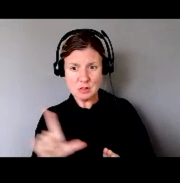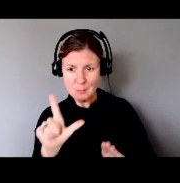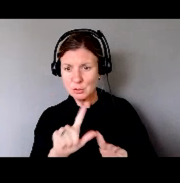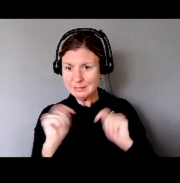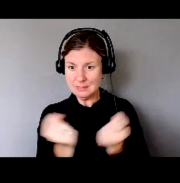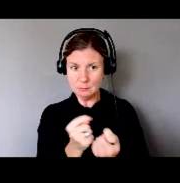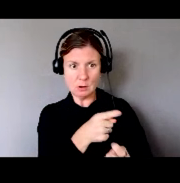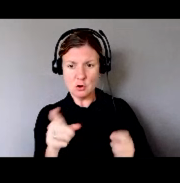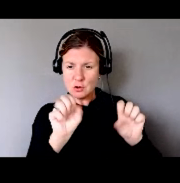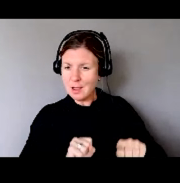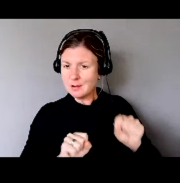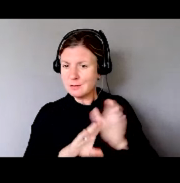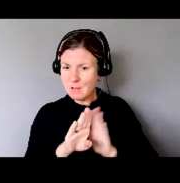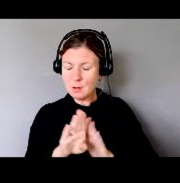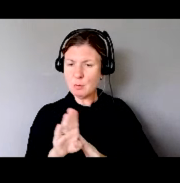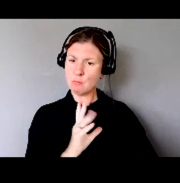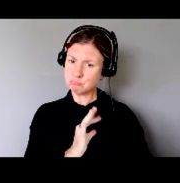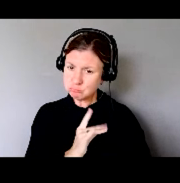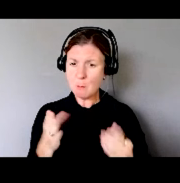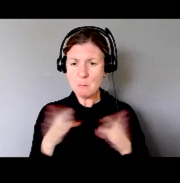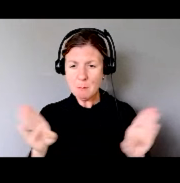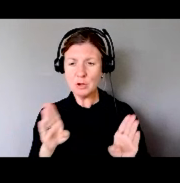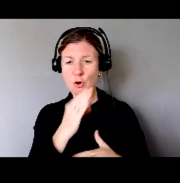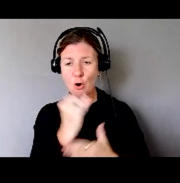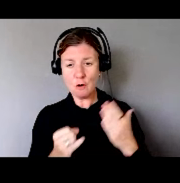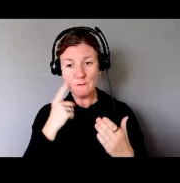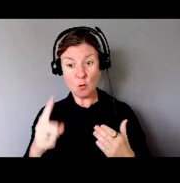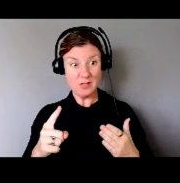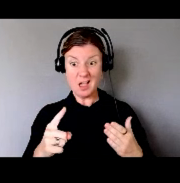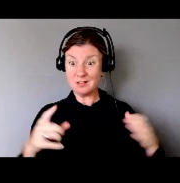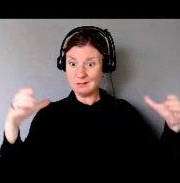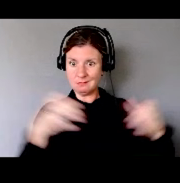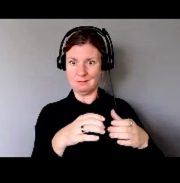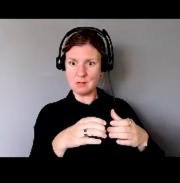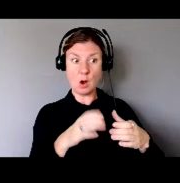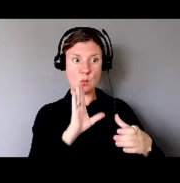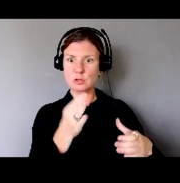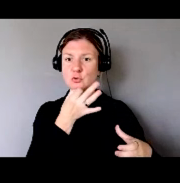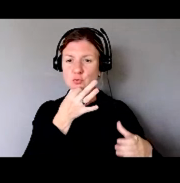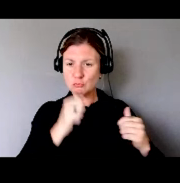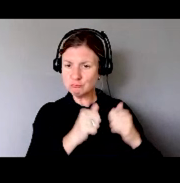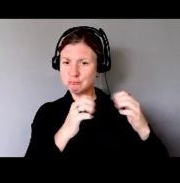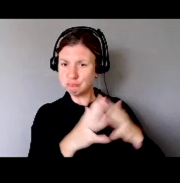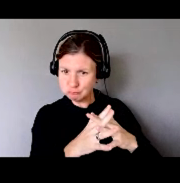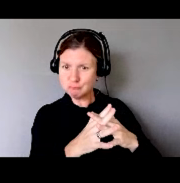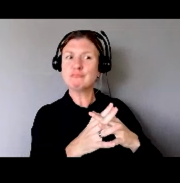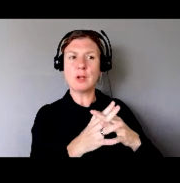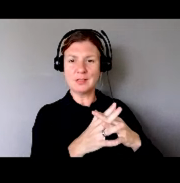combined fire station and library being built for the community of Walden.